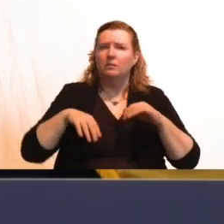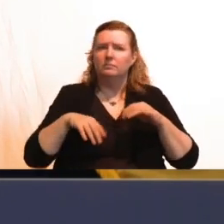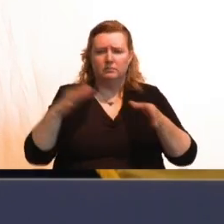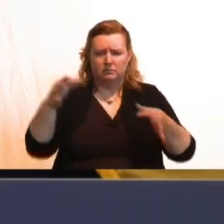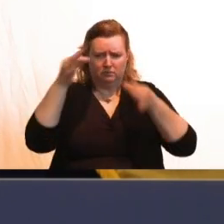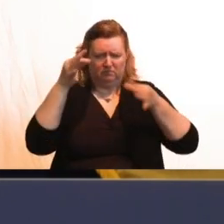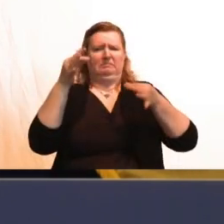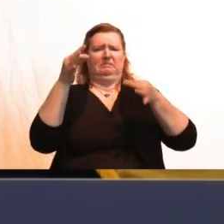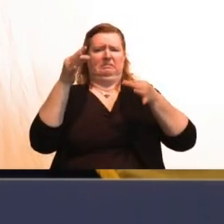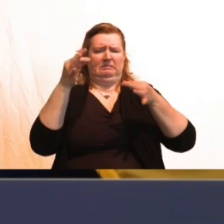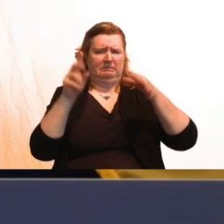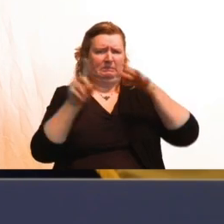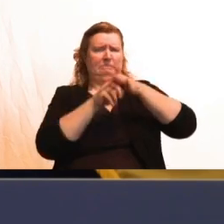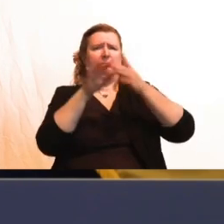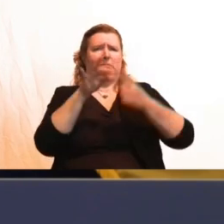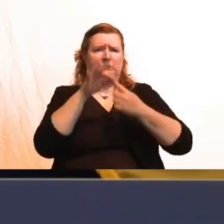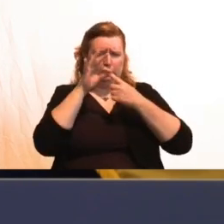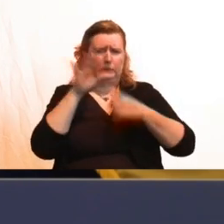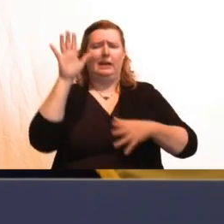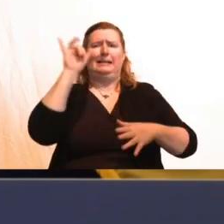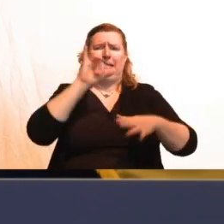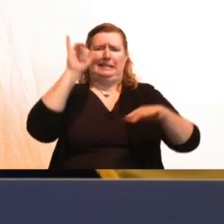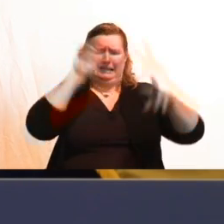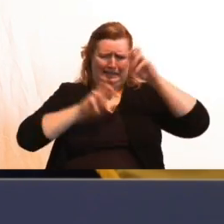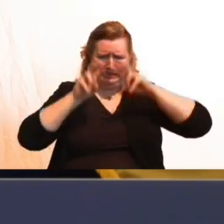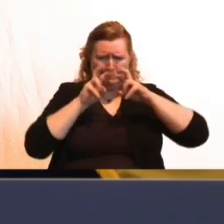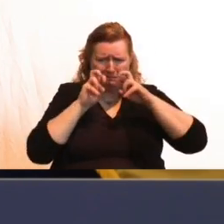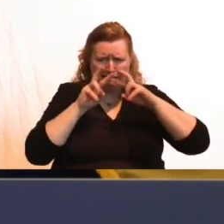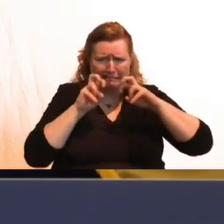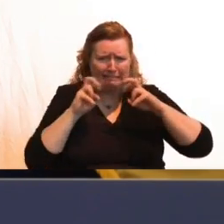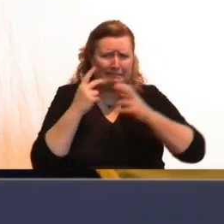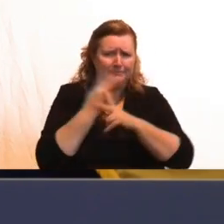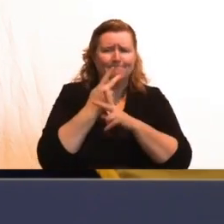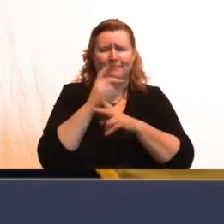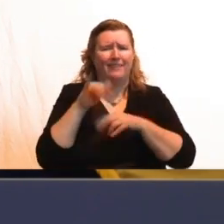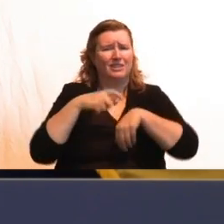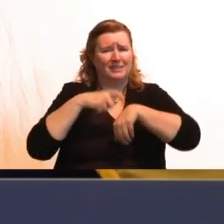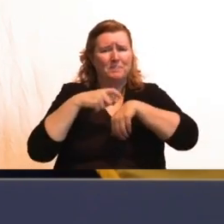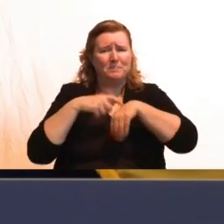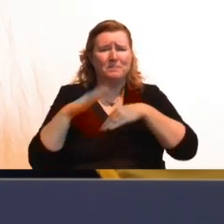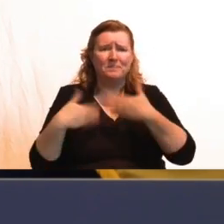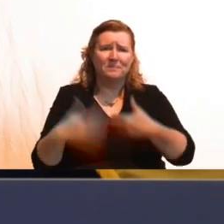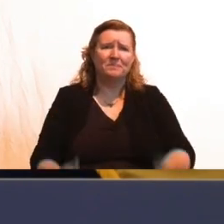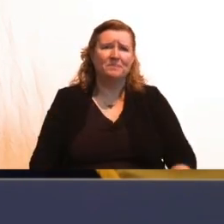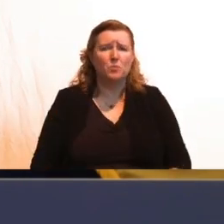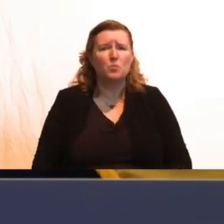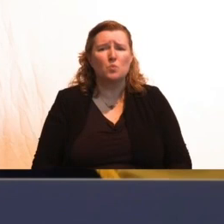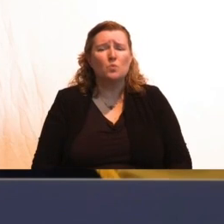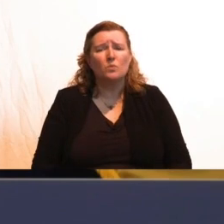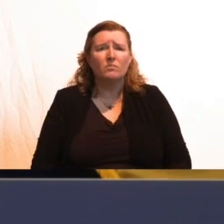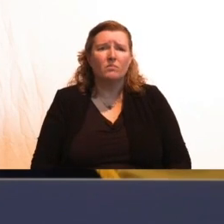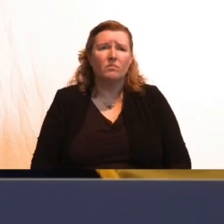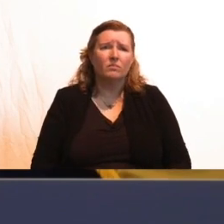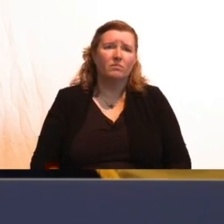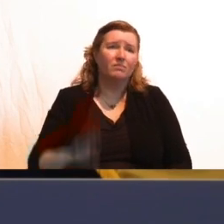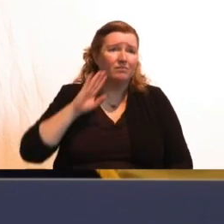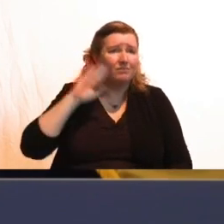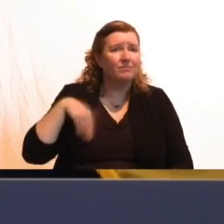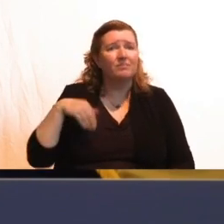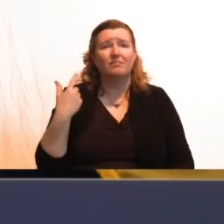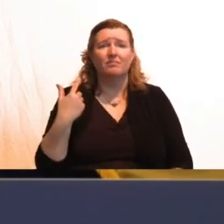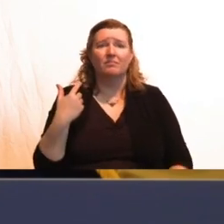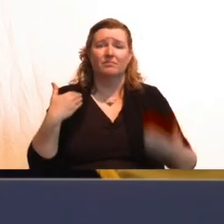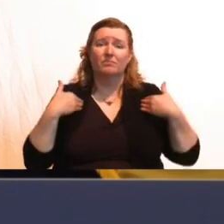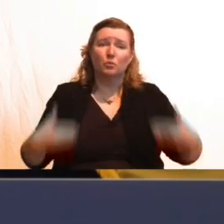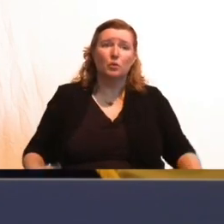human nature thirst to having a physical presence across the table from you. I don't